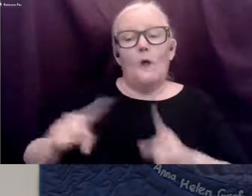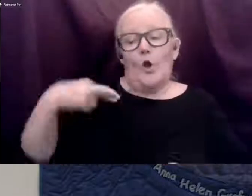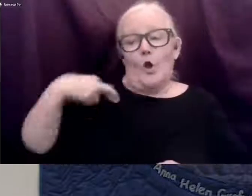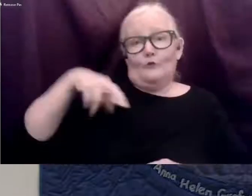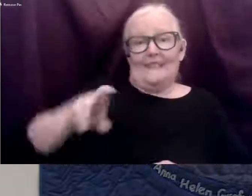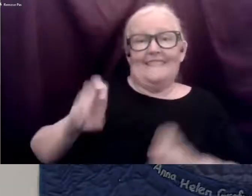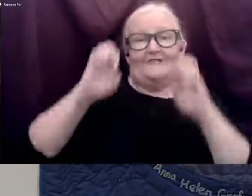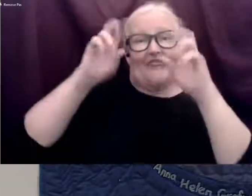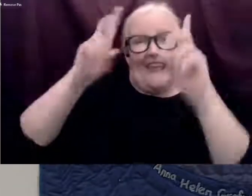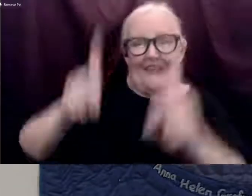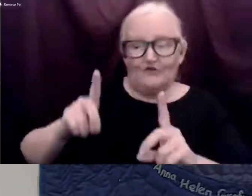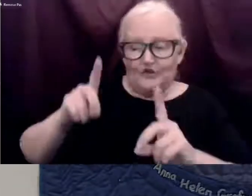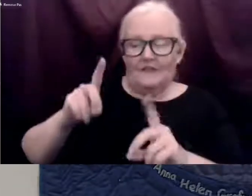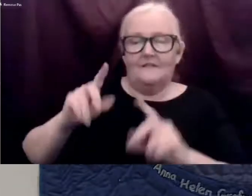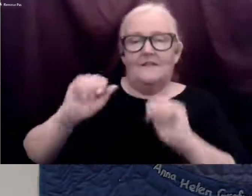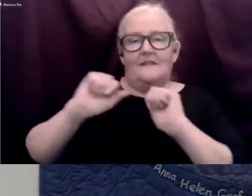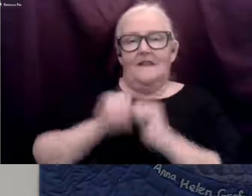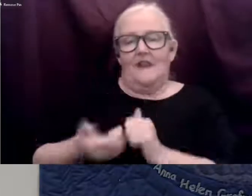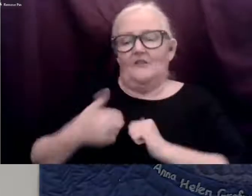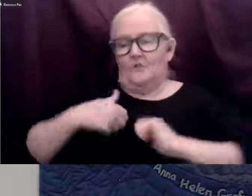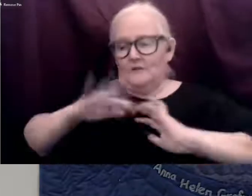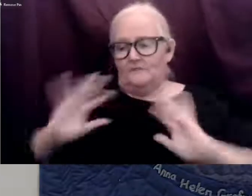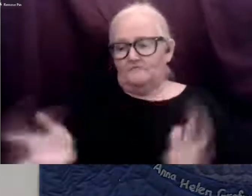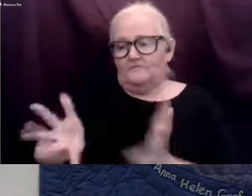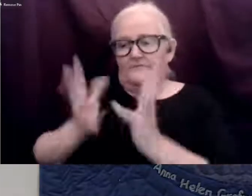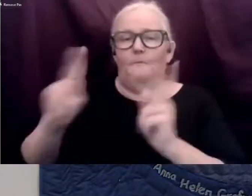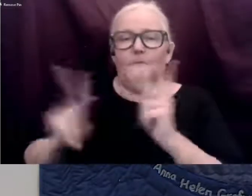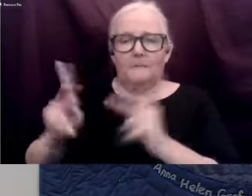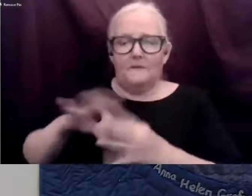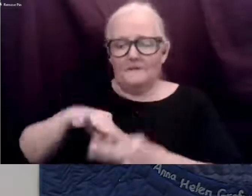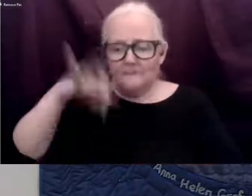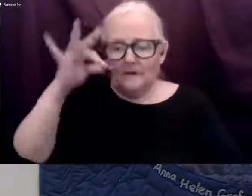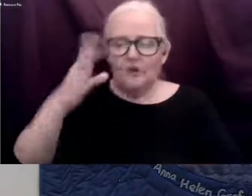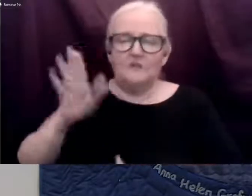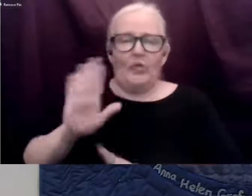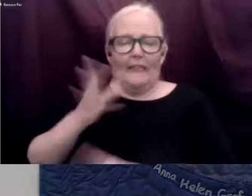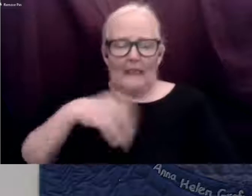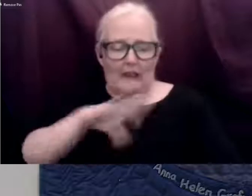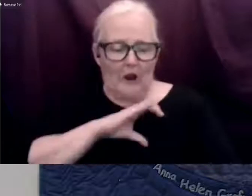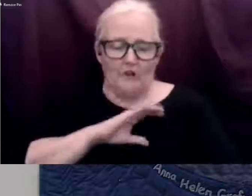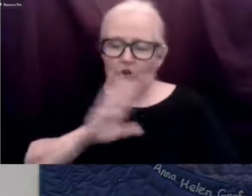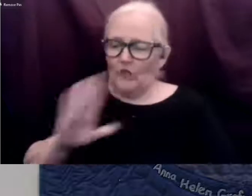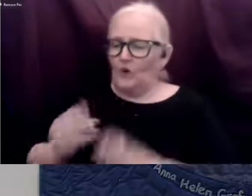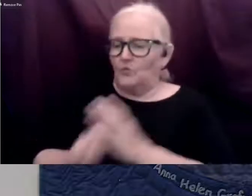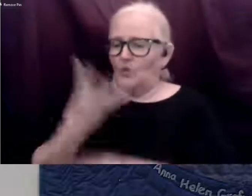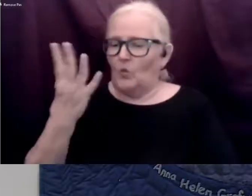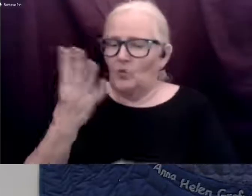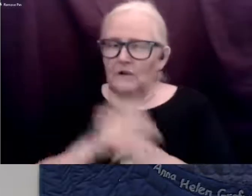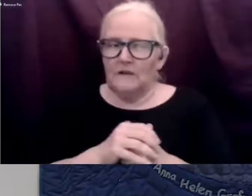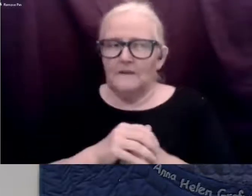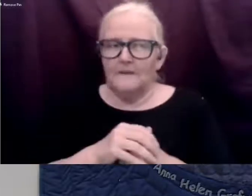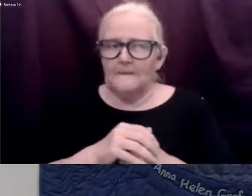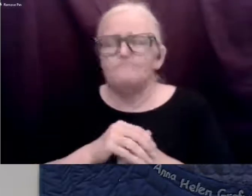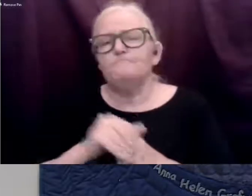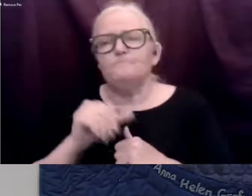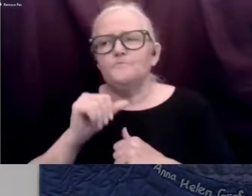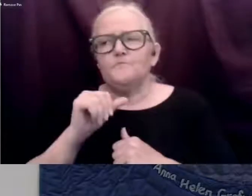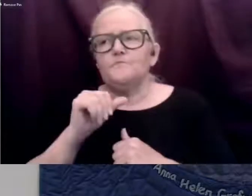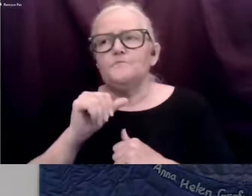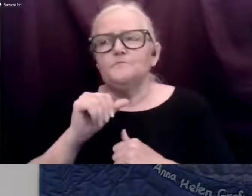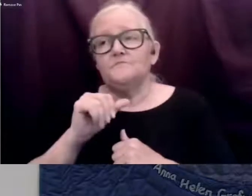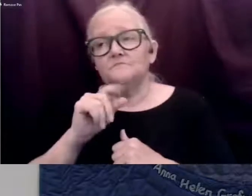people's spirits and character and growth, this is not something that only or even primarily happens in a